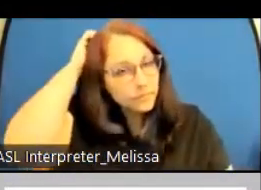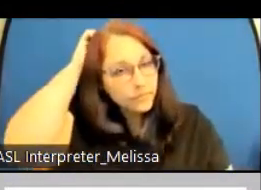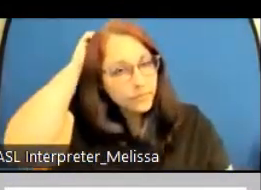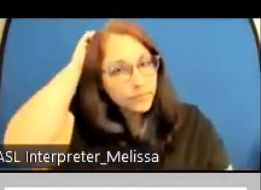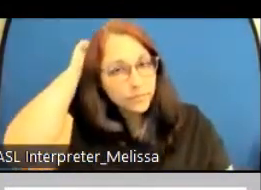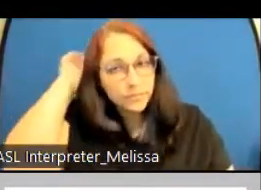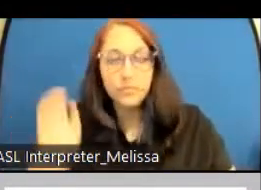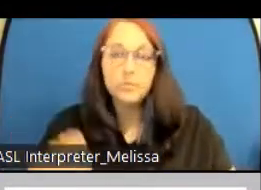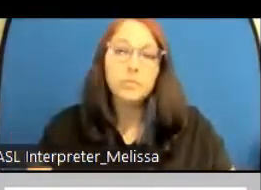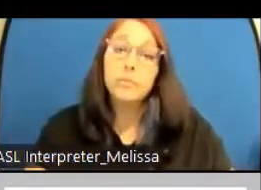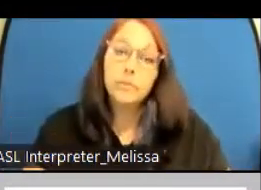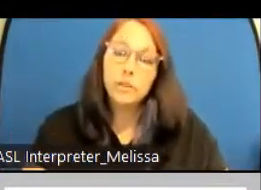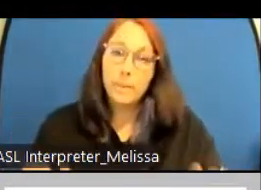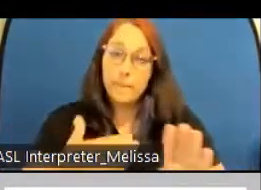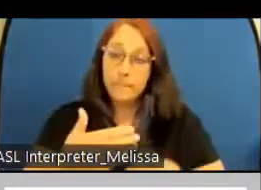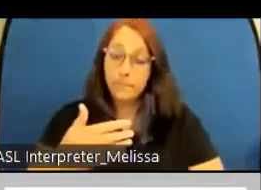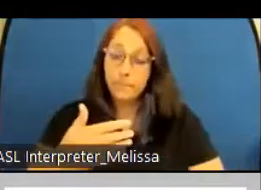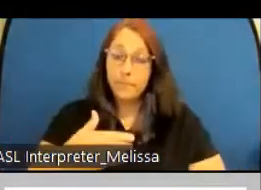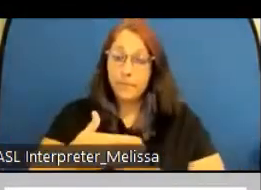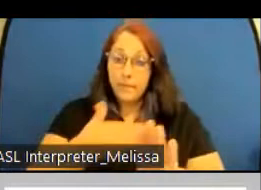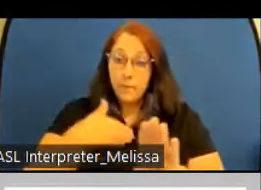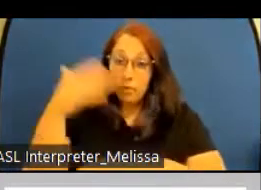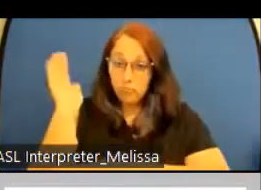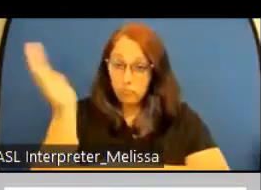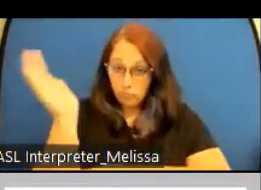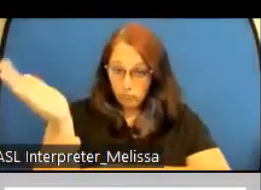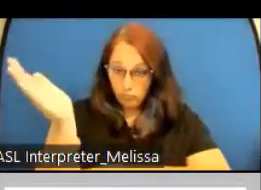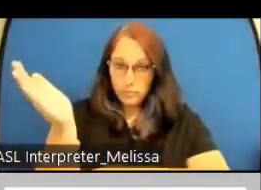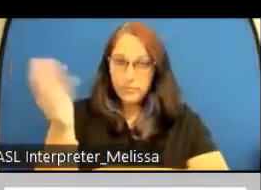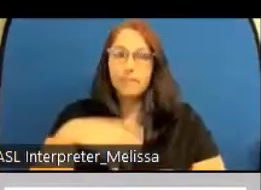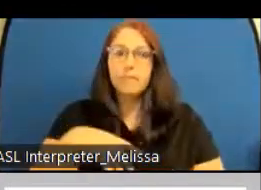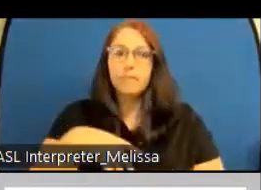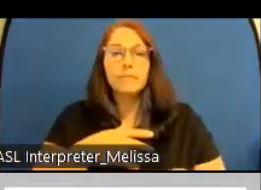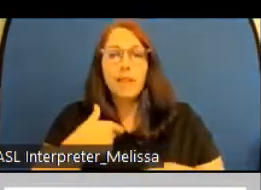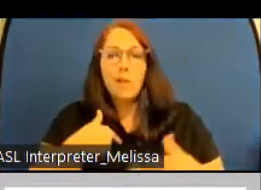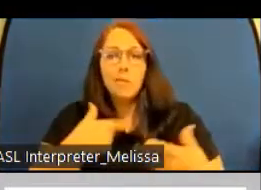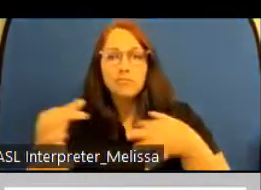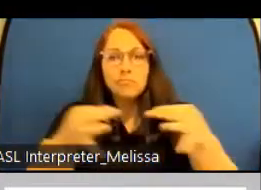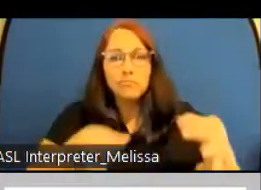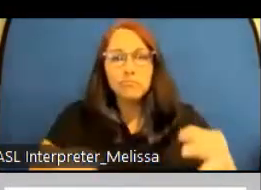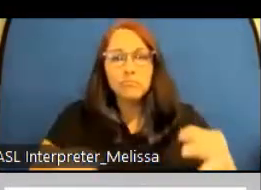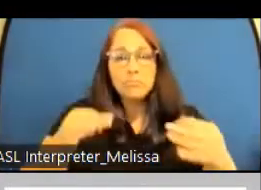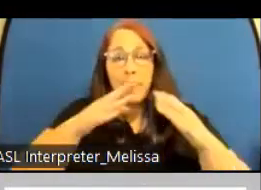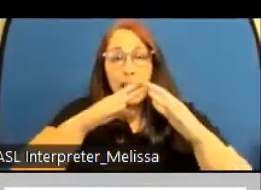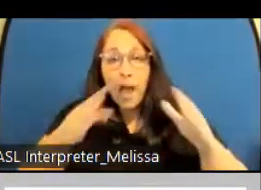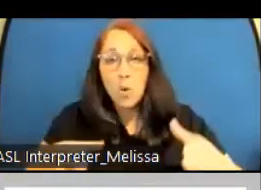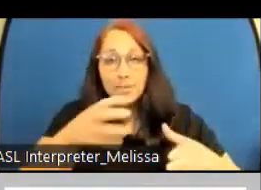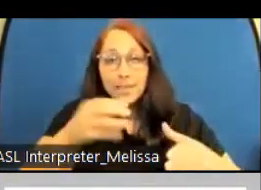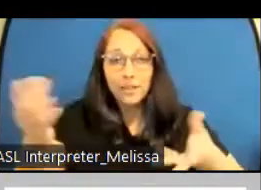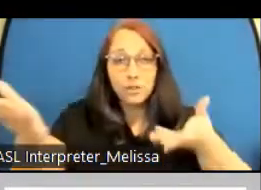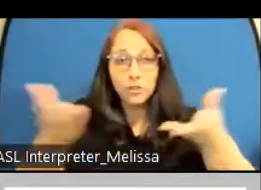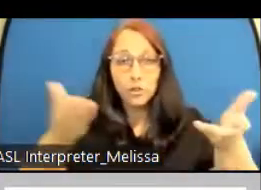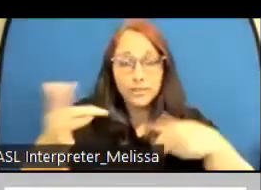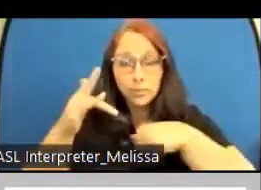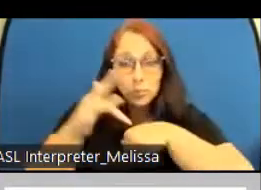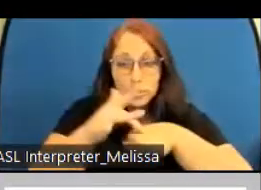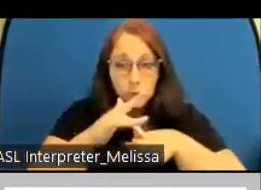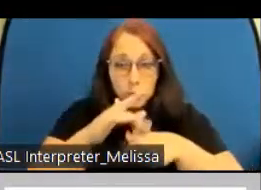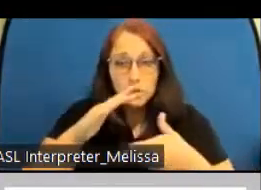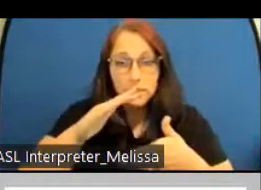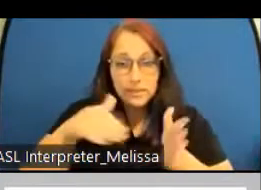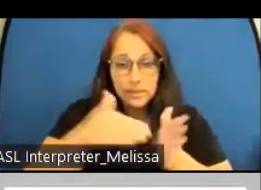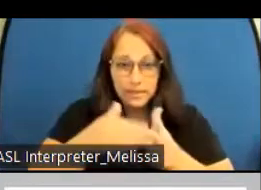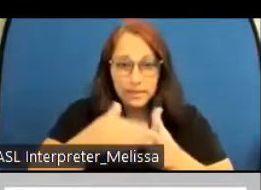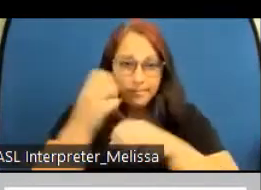Before we start with the presentations, I'd like to tell you about the Housing and Services Resource Center, or HSRC, which is a